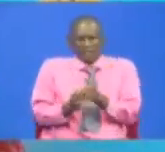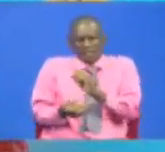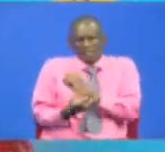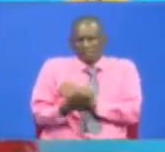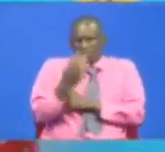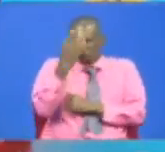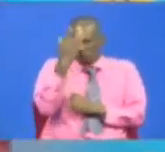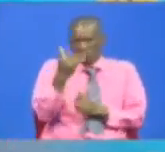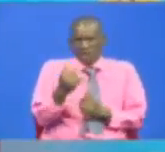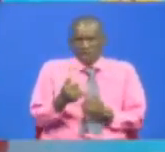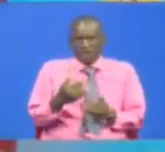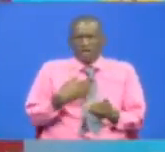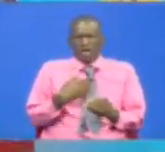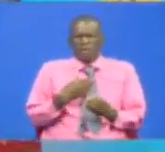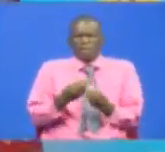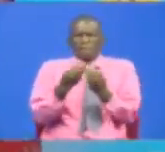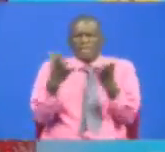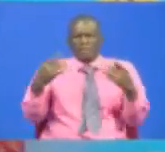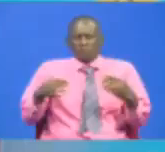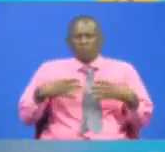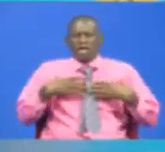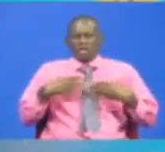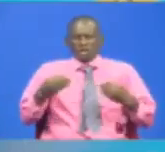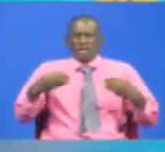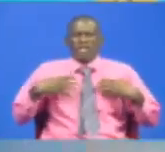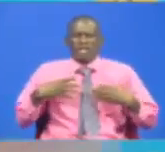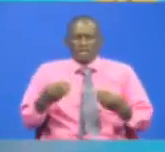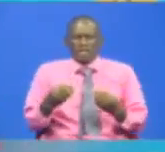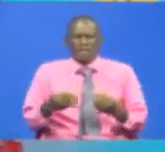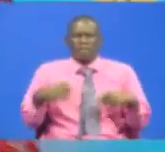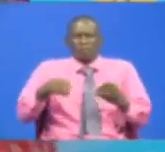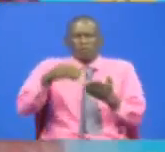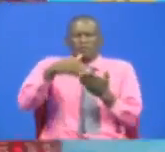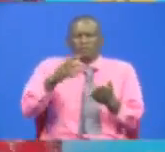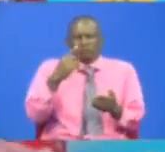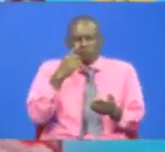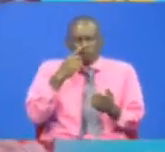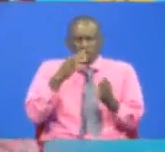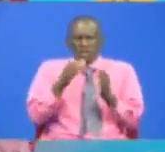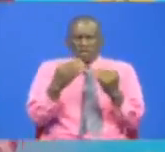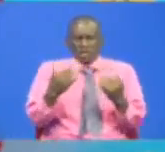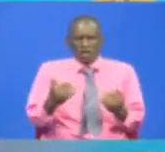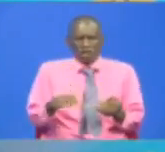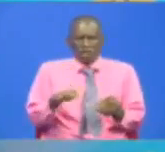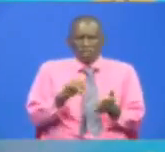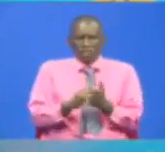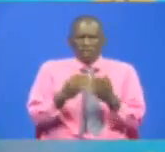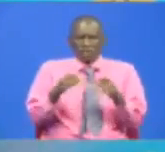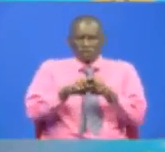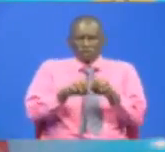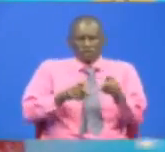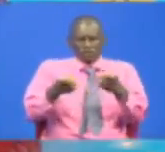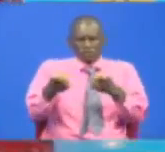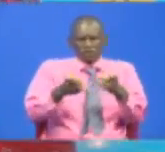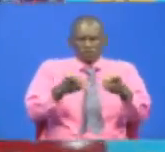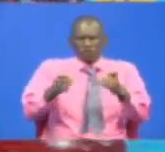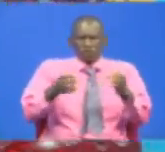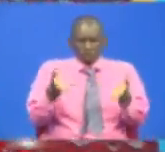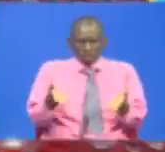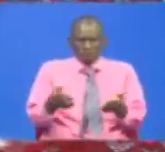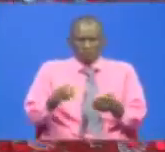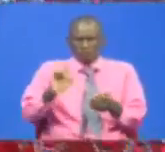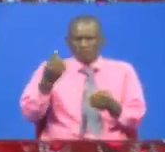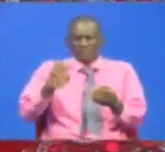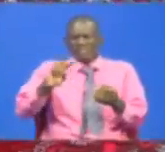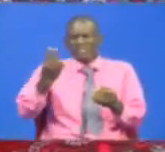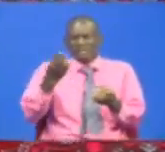was a surge upwards of people we were sending home. And of course, that has now sort of stabilized. Now, that's one. The